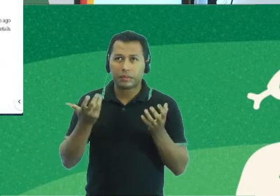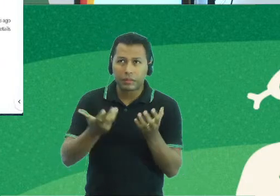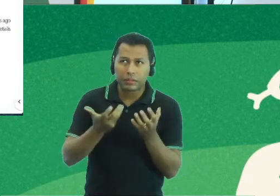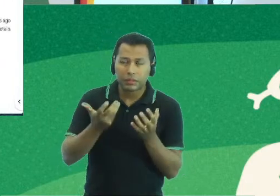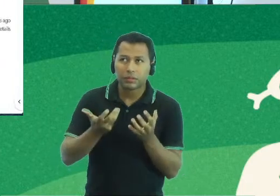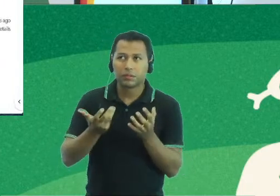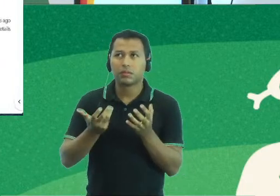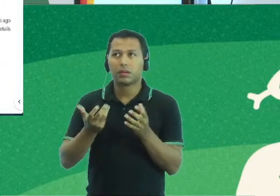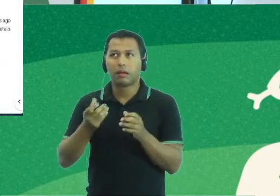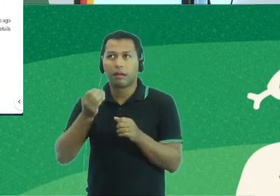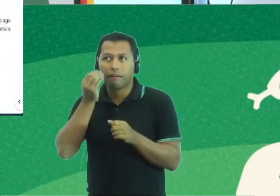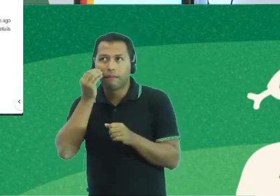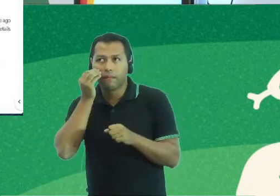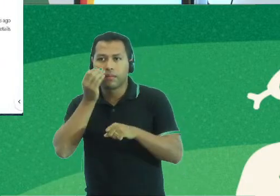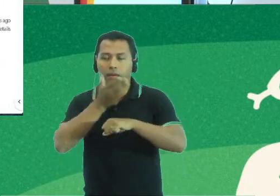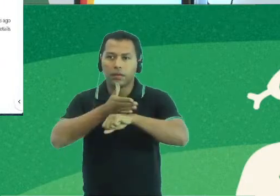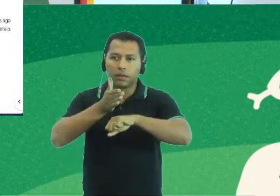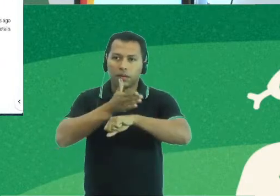to